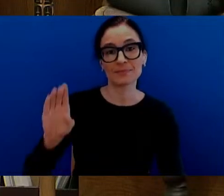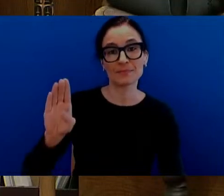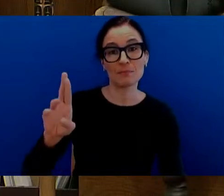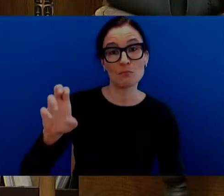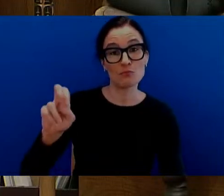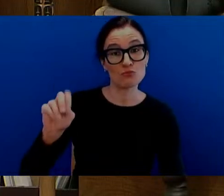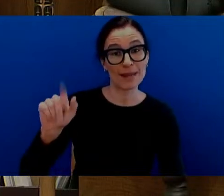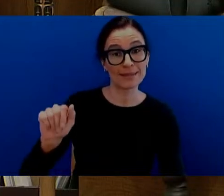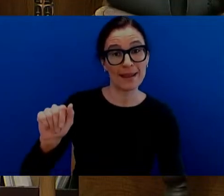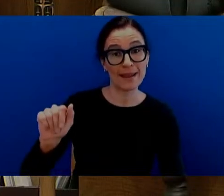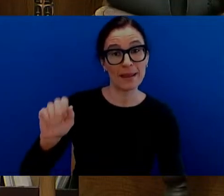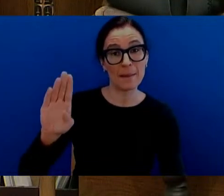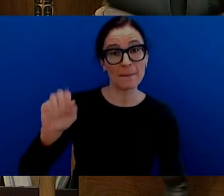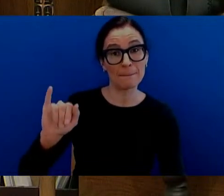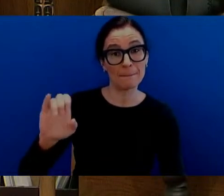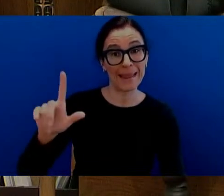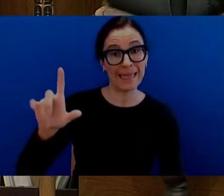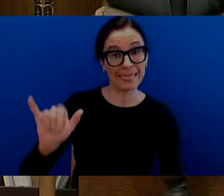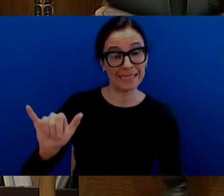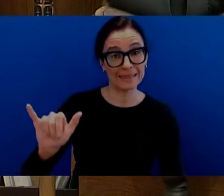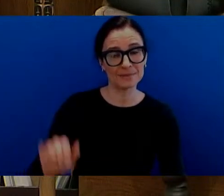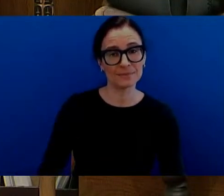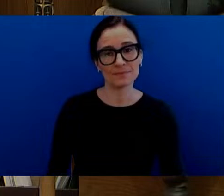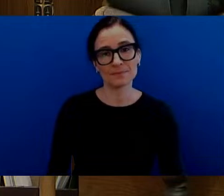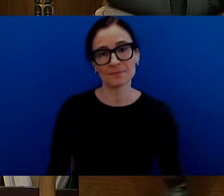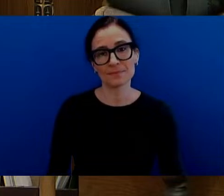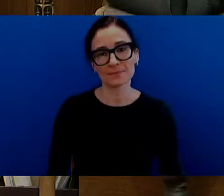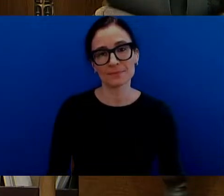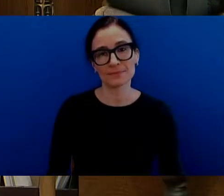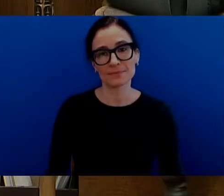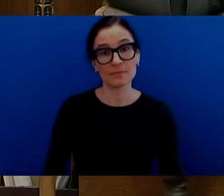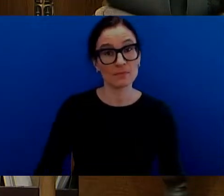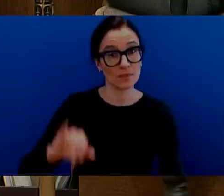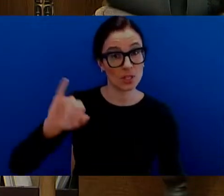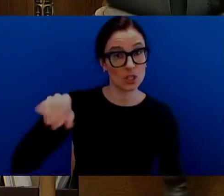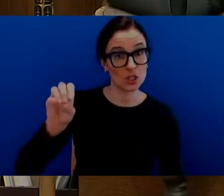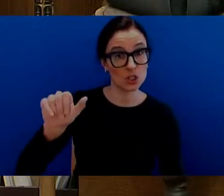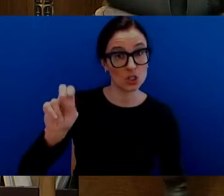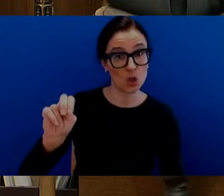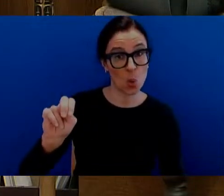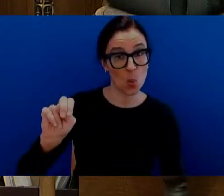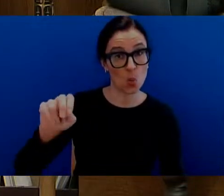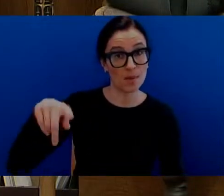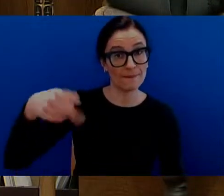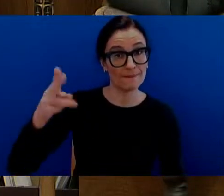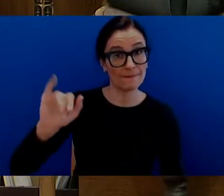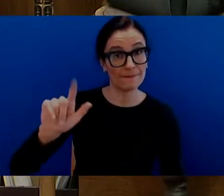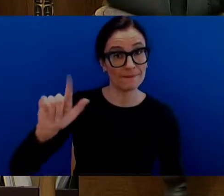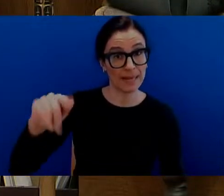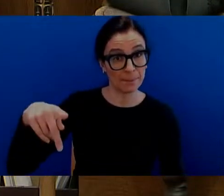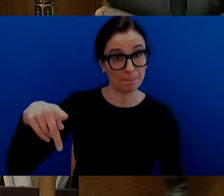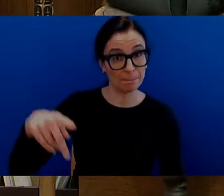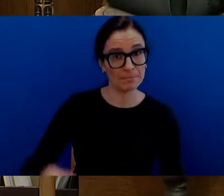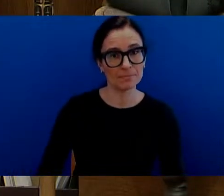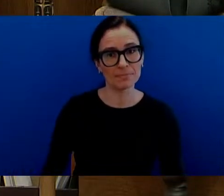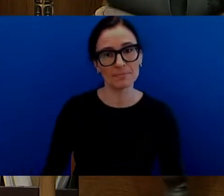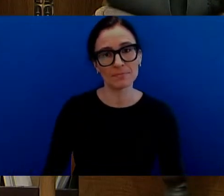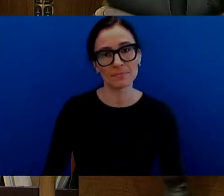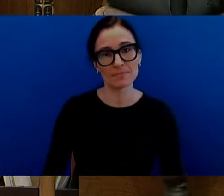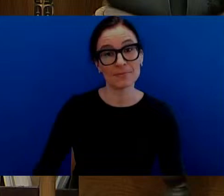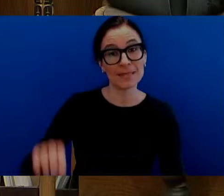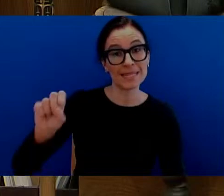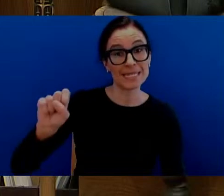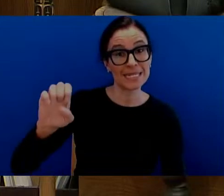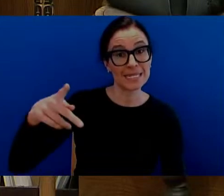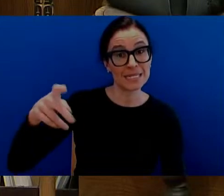NDP. Vancouver West End, Spencer Chandra Herbert, BC NDP. Vancouver Yaletown,